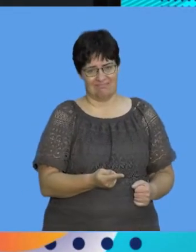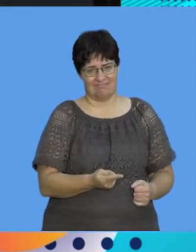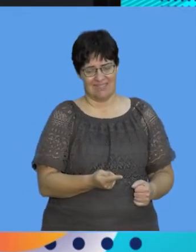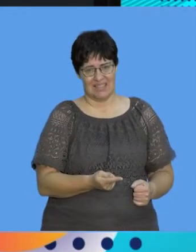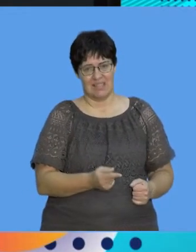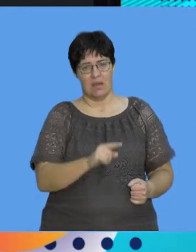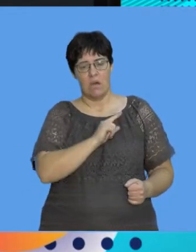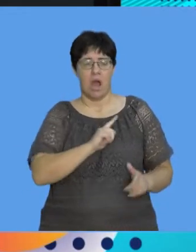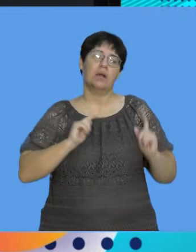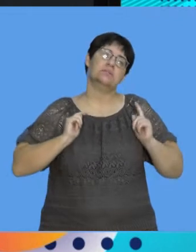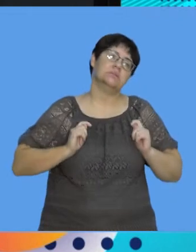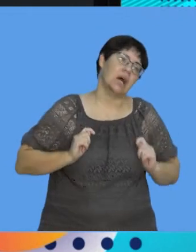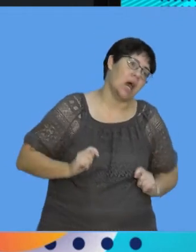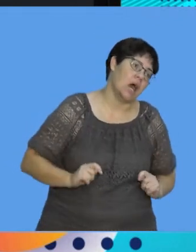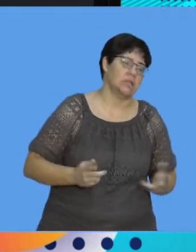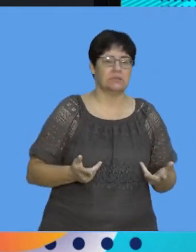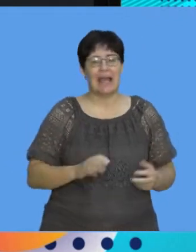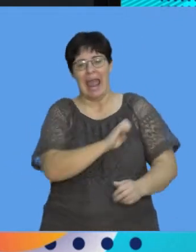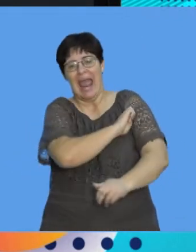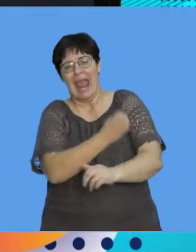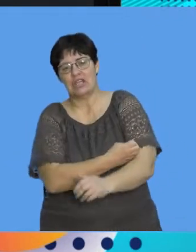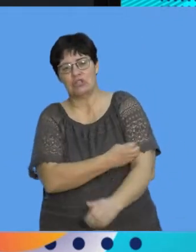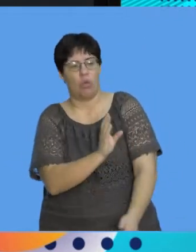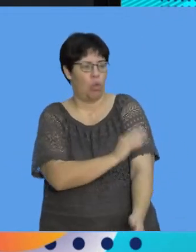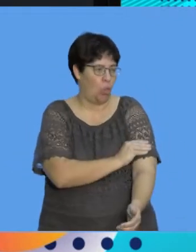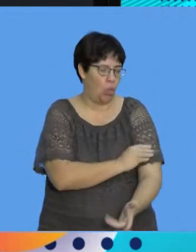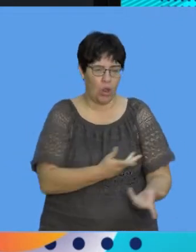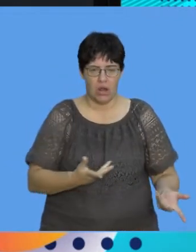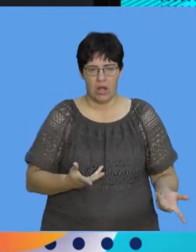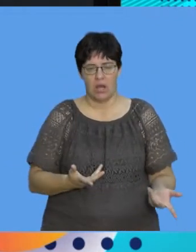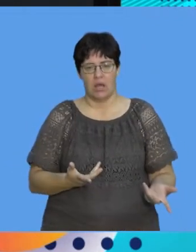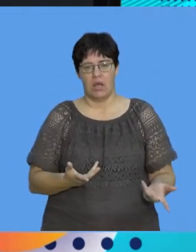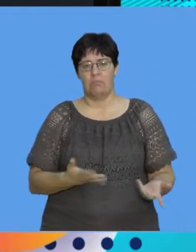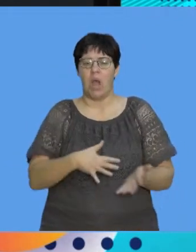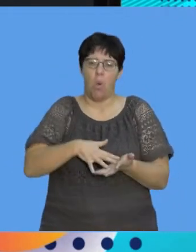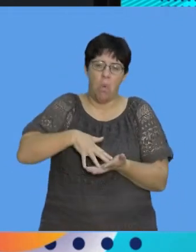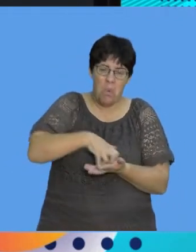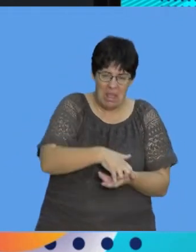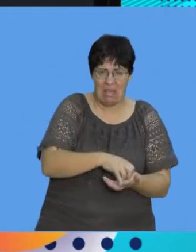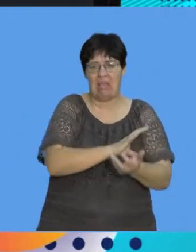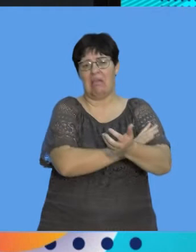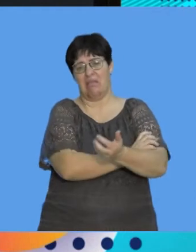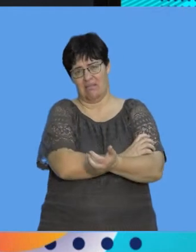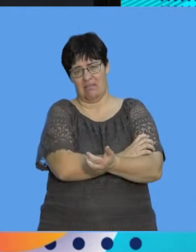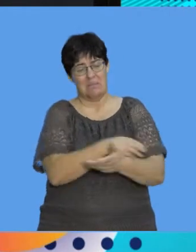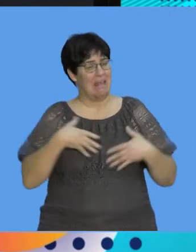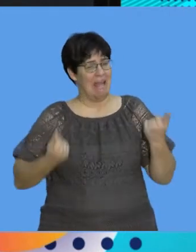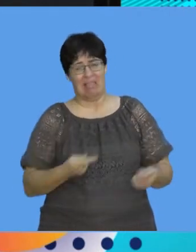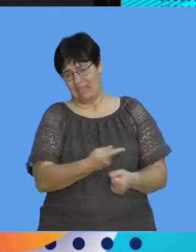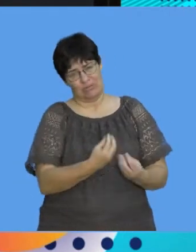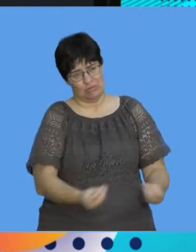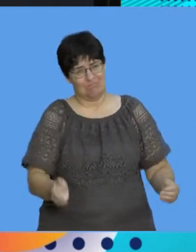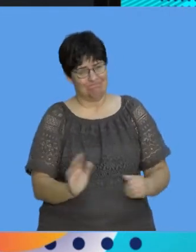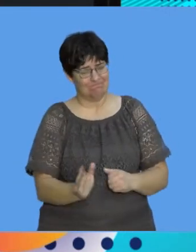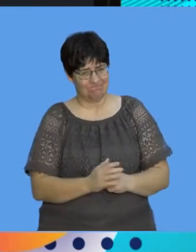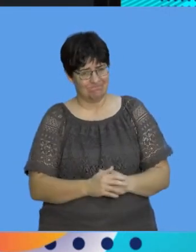for them. They're tired. They don't have a lot of energy, all right? They're very weak muscles, and it's not healthy for little ones,